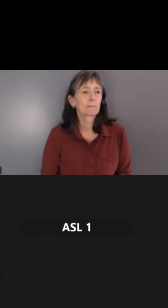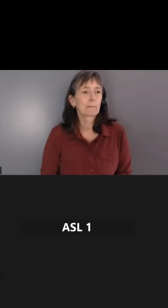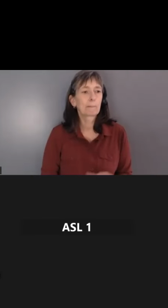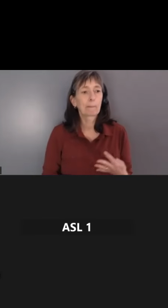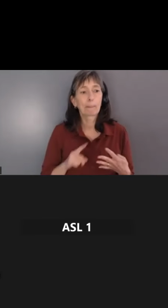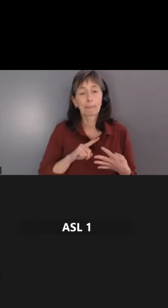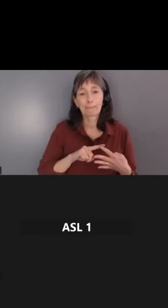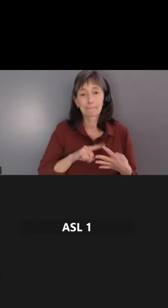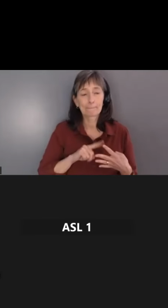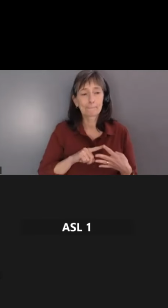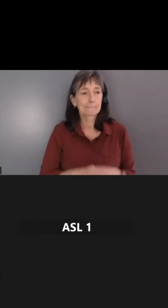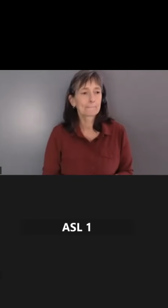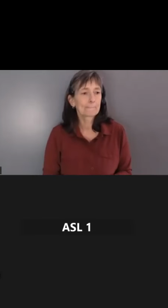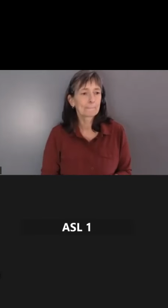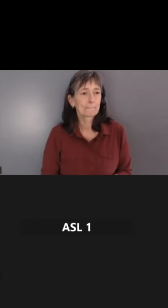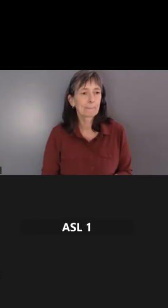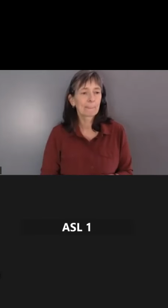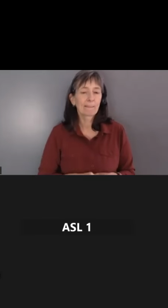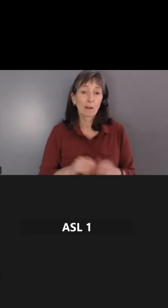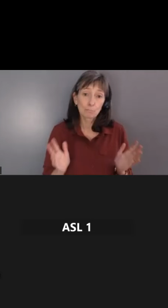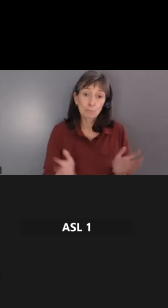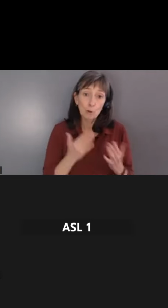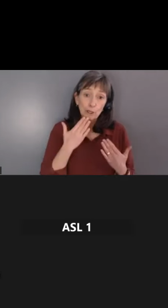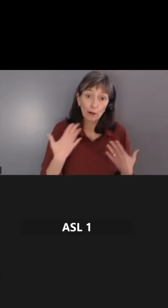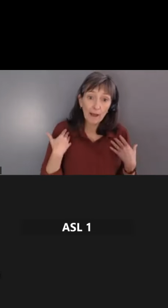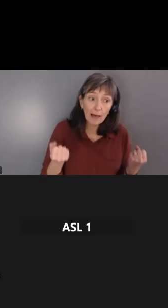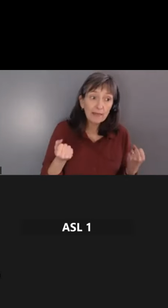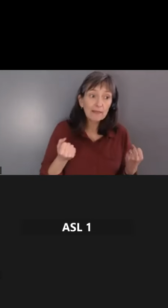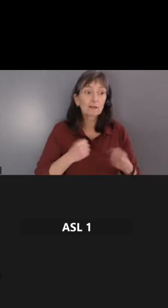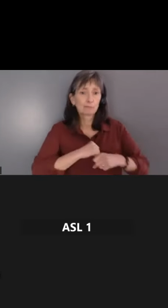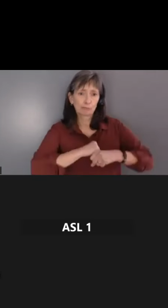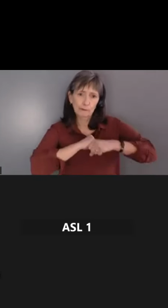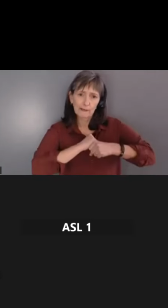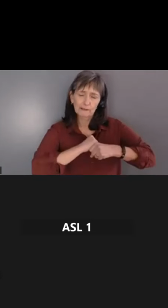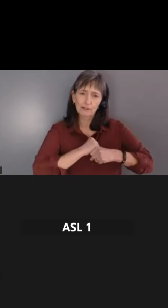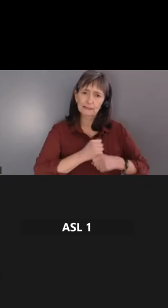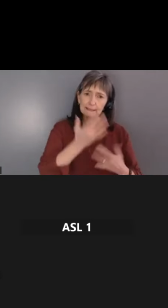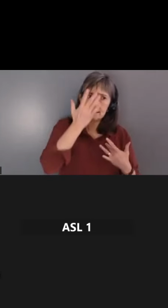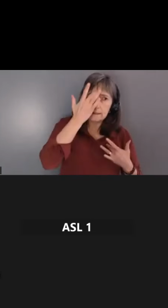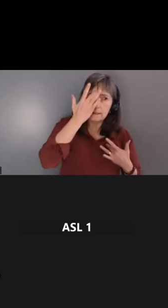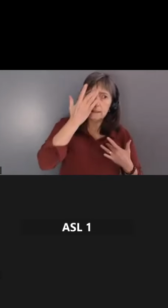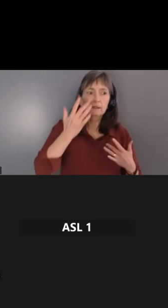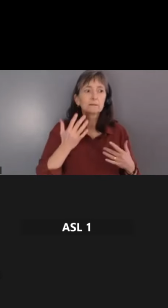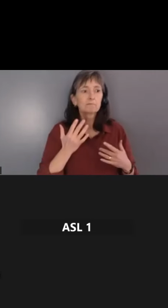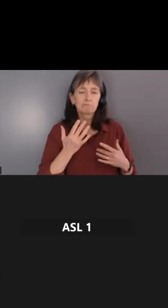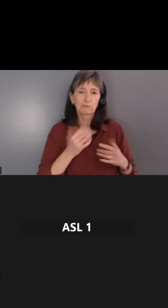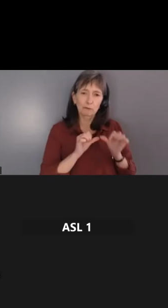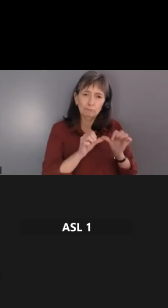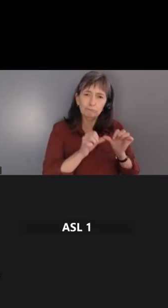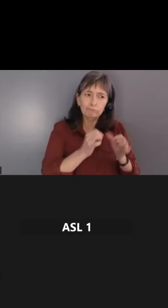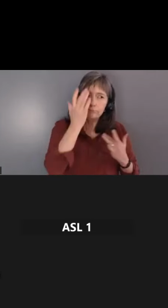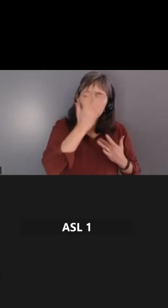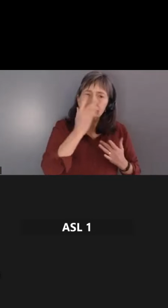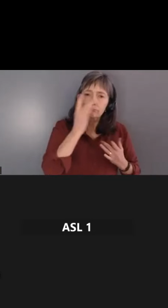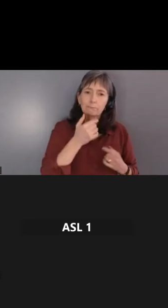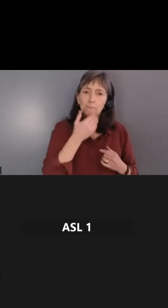And so the first key pillar is about how we can best support older adults to maintain good health as they get older by promoting preventative